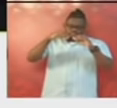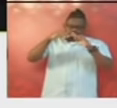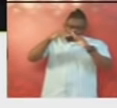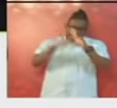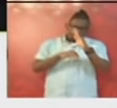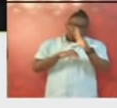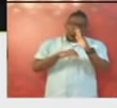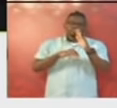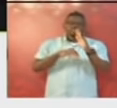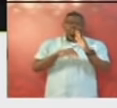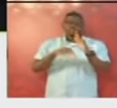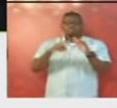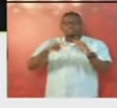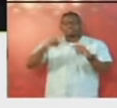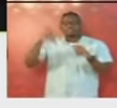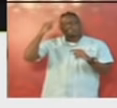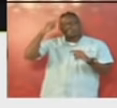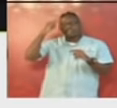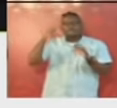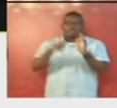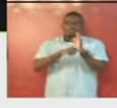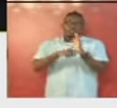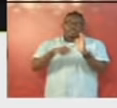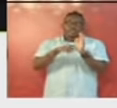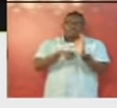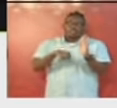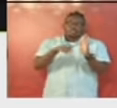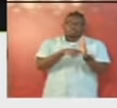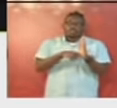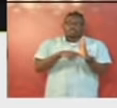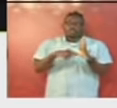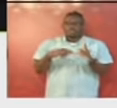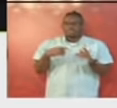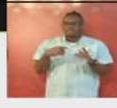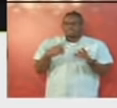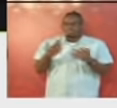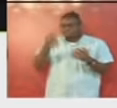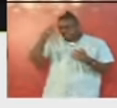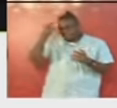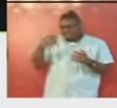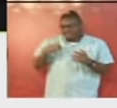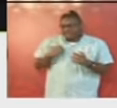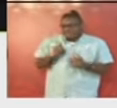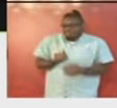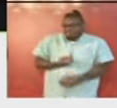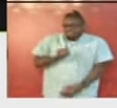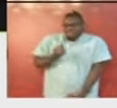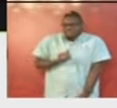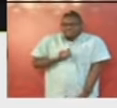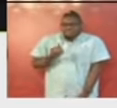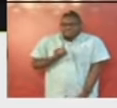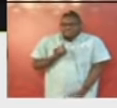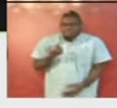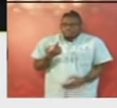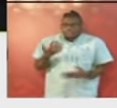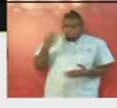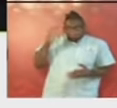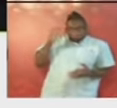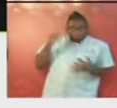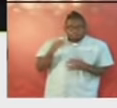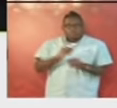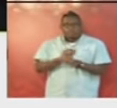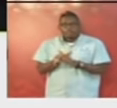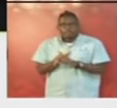and other features such as isolation show a similar trend. So on that slide, you see July being compared